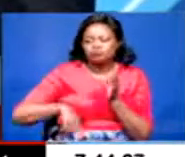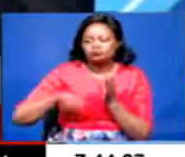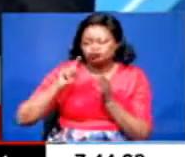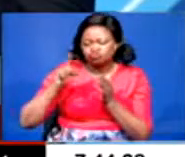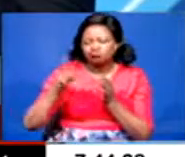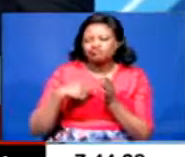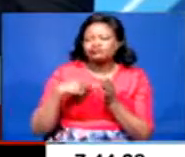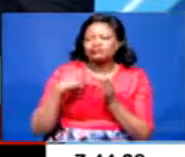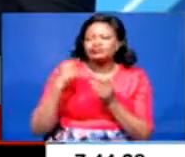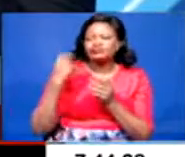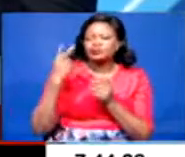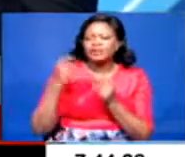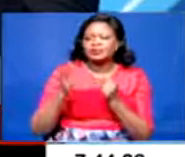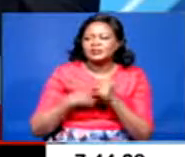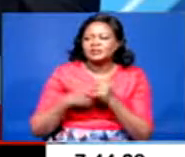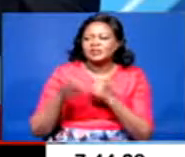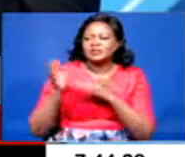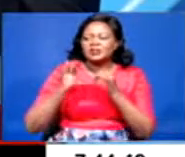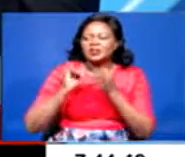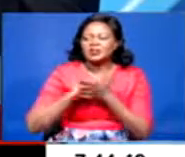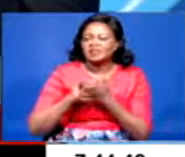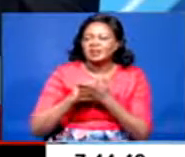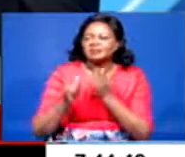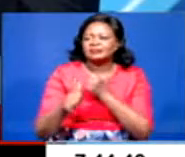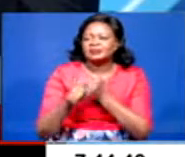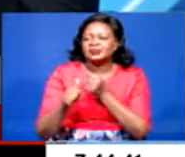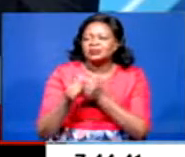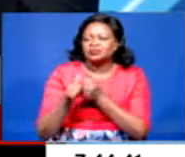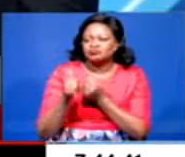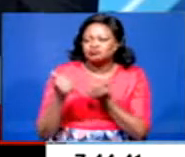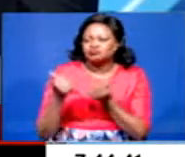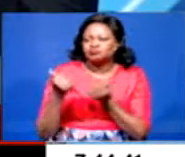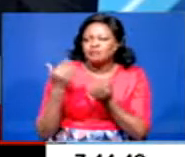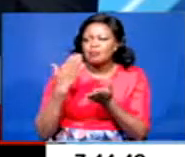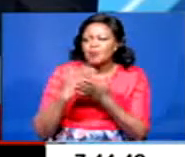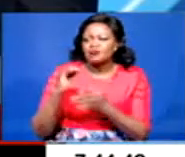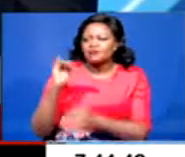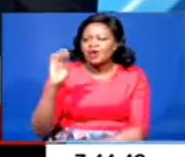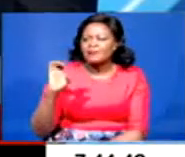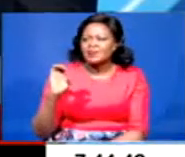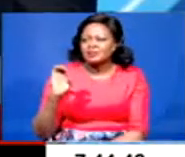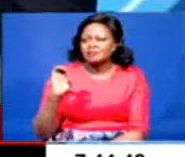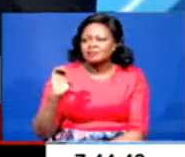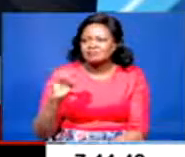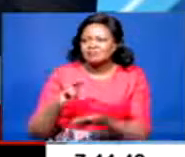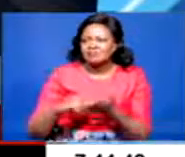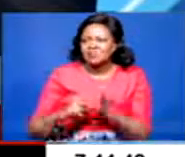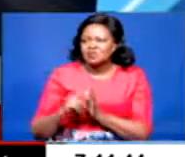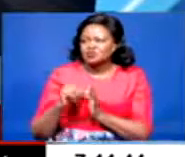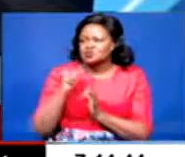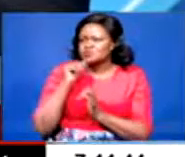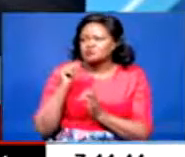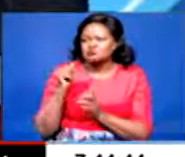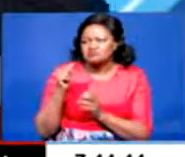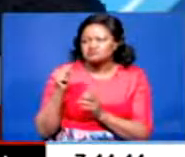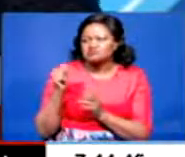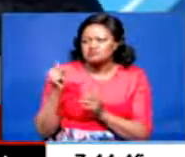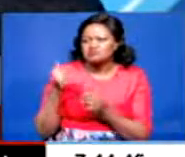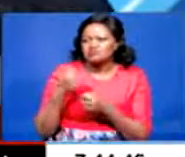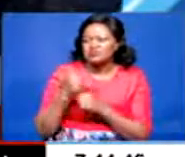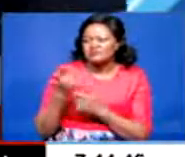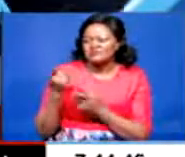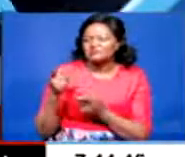2017 election, isn't that dangerous on the part of the IEBC? Doesn't it put it at a very odd place? And number